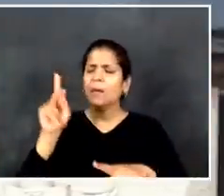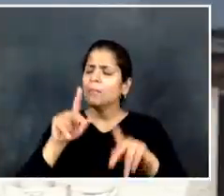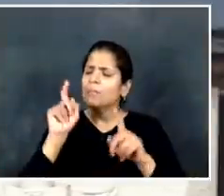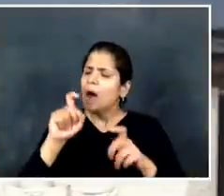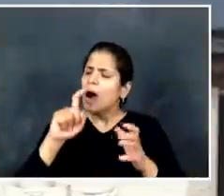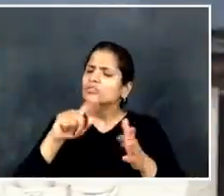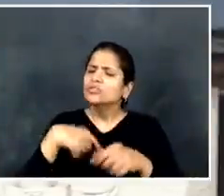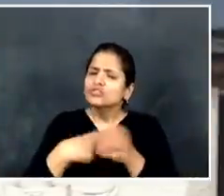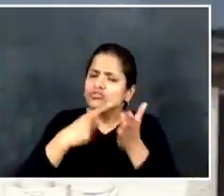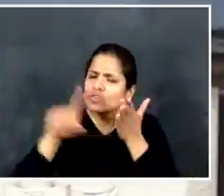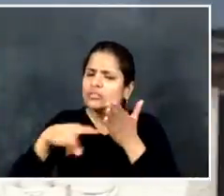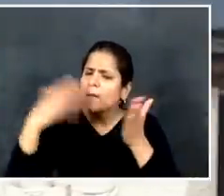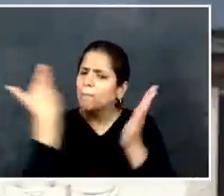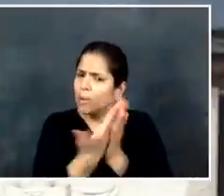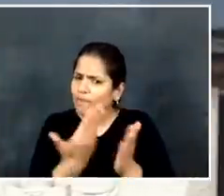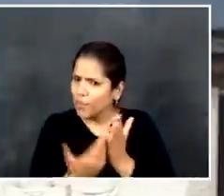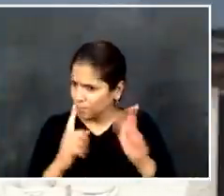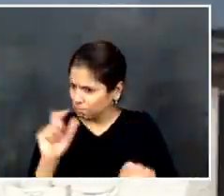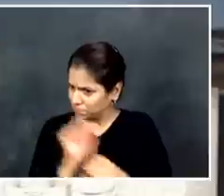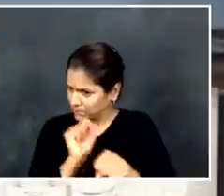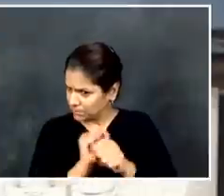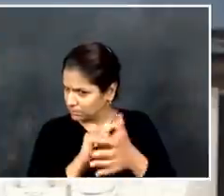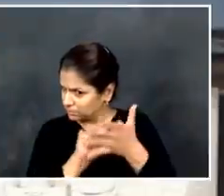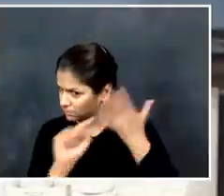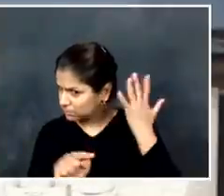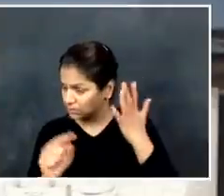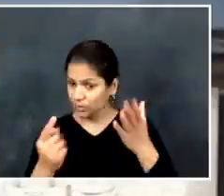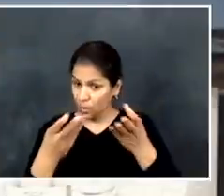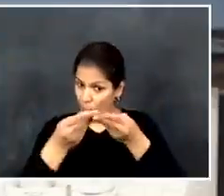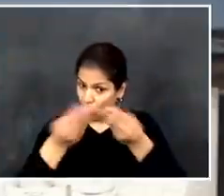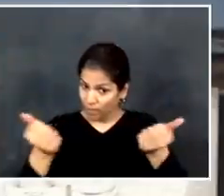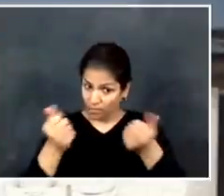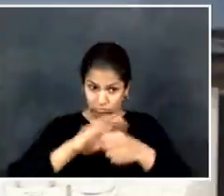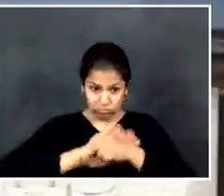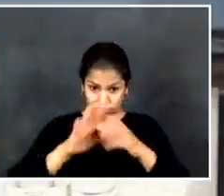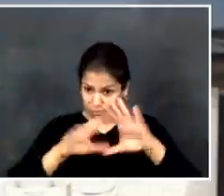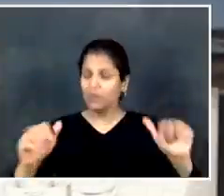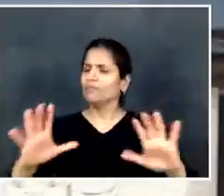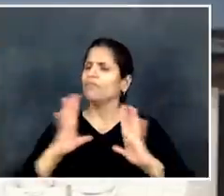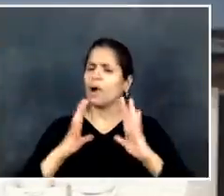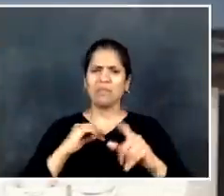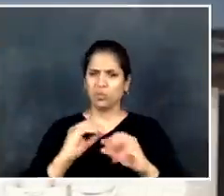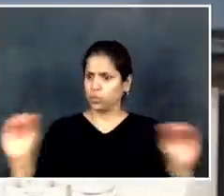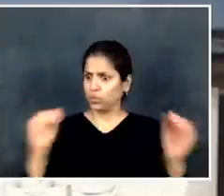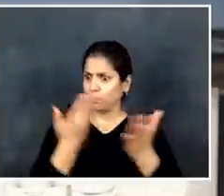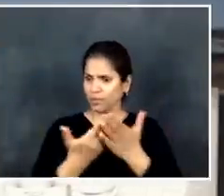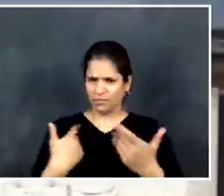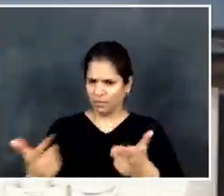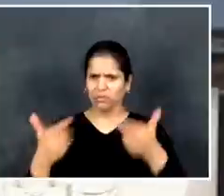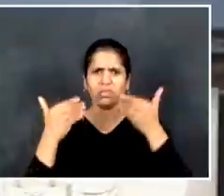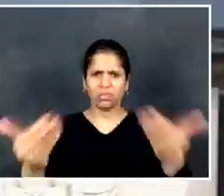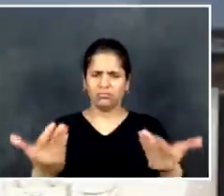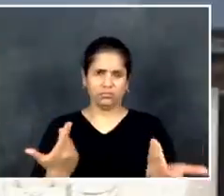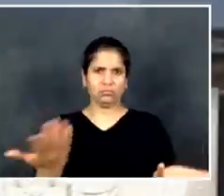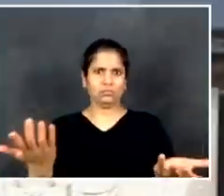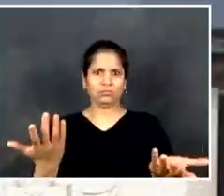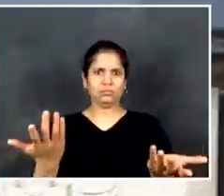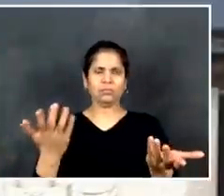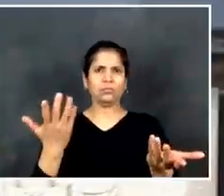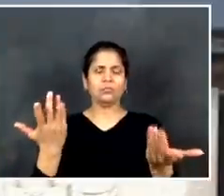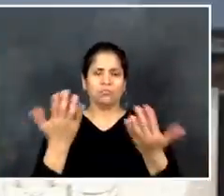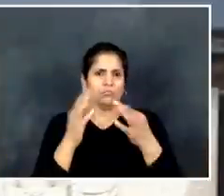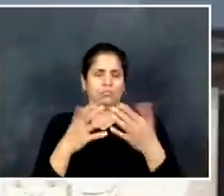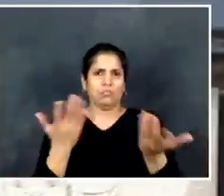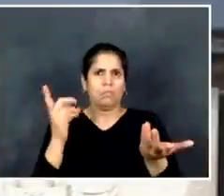disease is really under control, then start opening up more. But if you can't prove it, don't make a false move. Don't take your foot off the